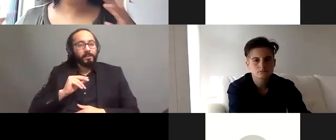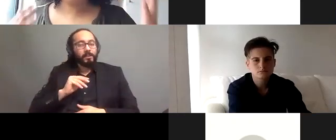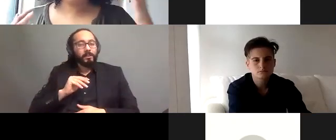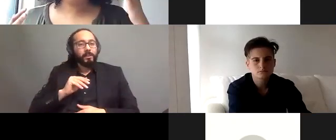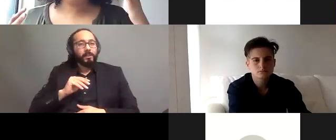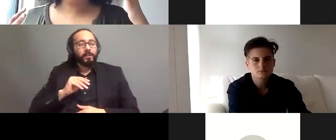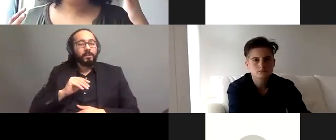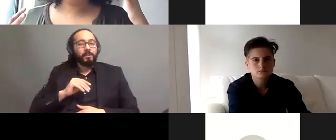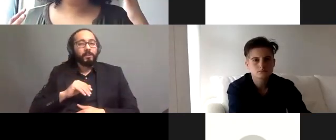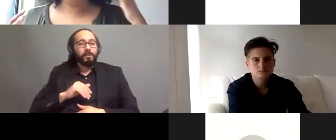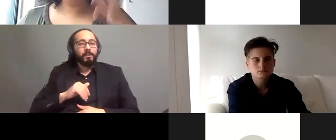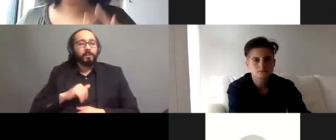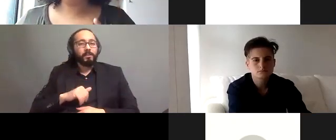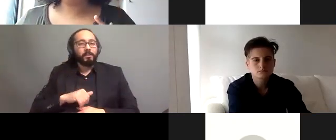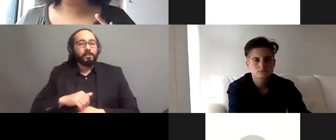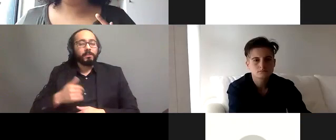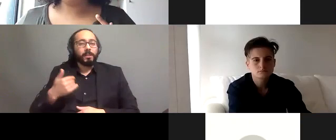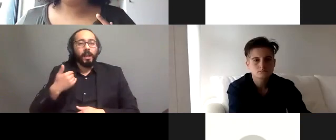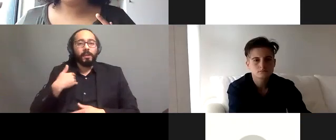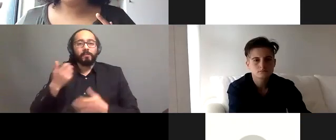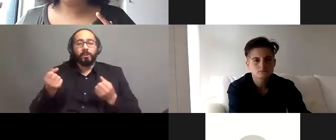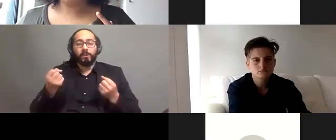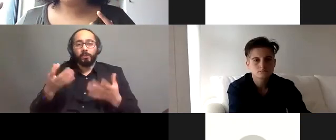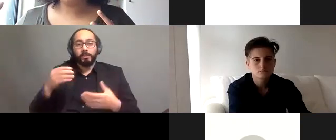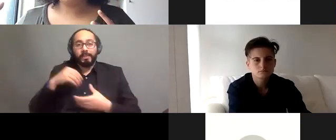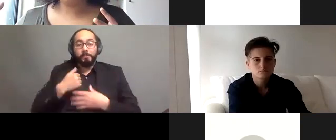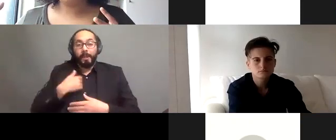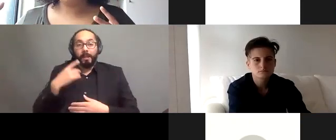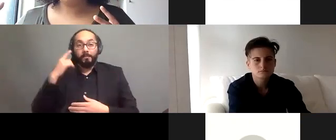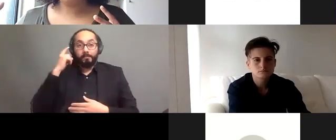in my memory of just like